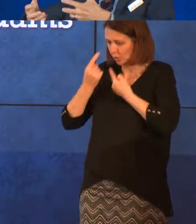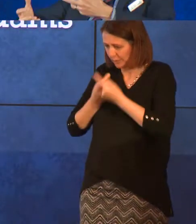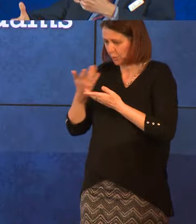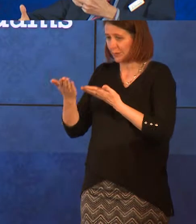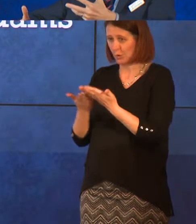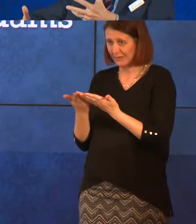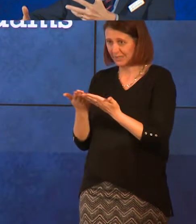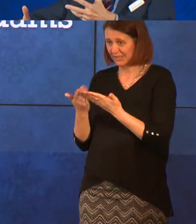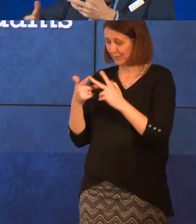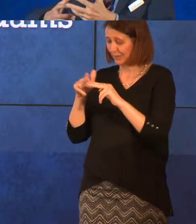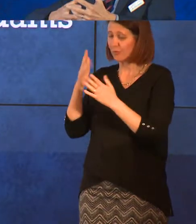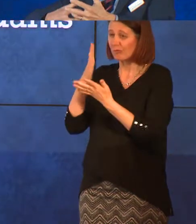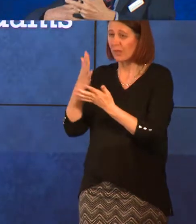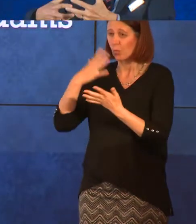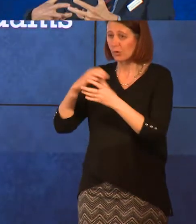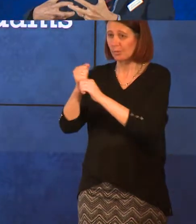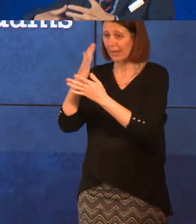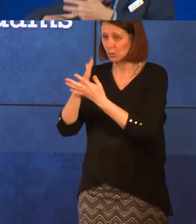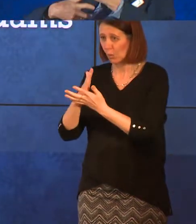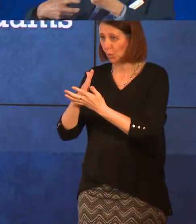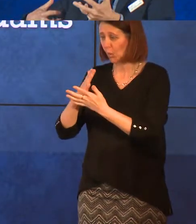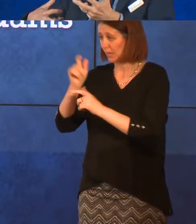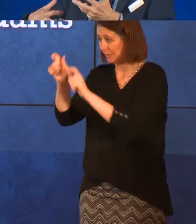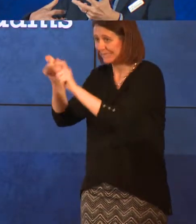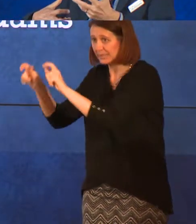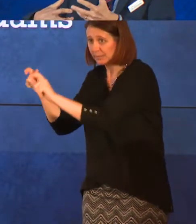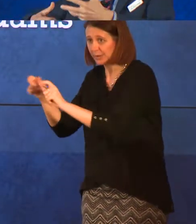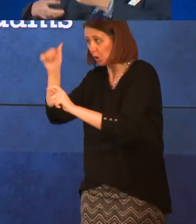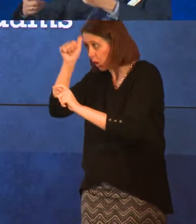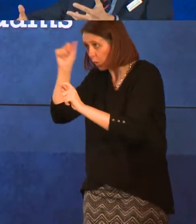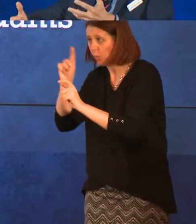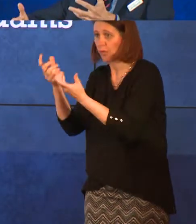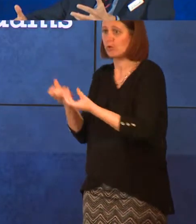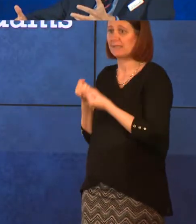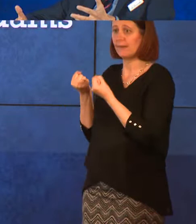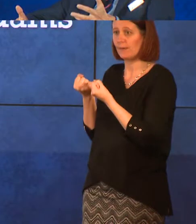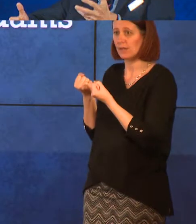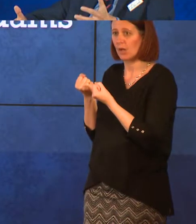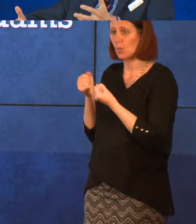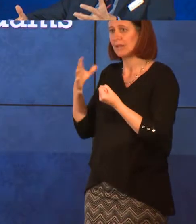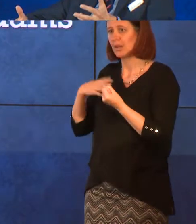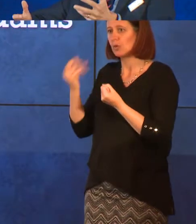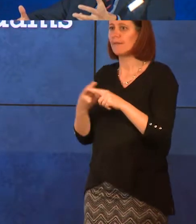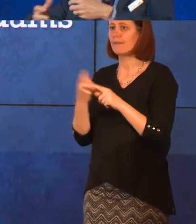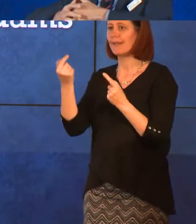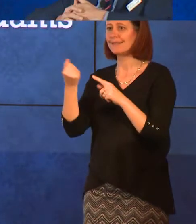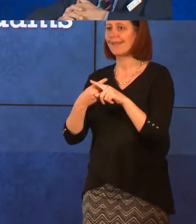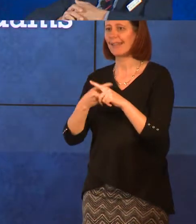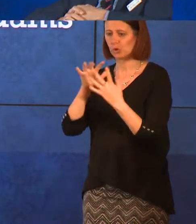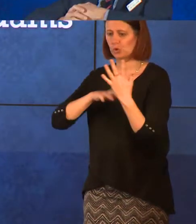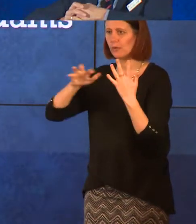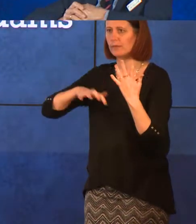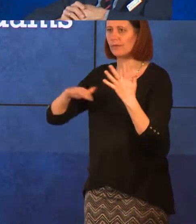really want to ensure that the participants, know what they're receiving, then we have to have easy English versions of